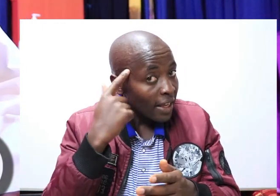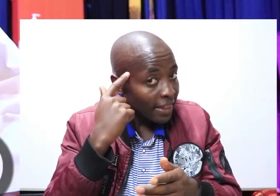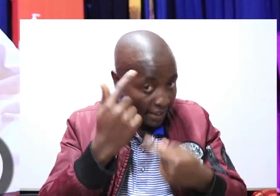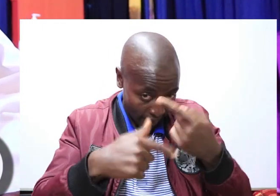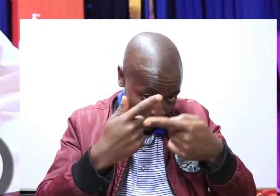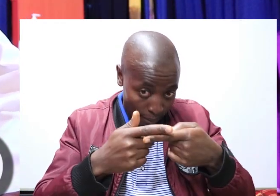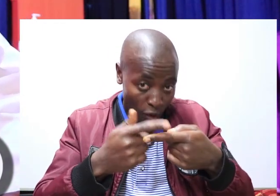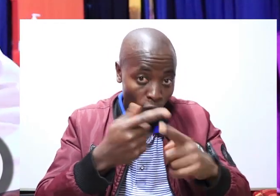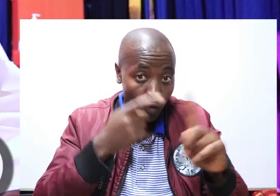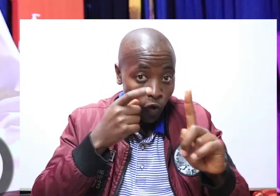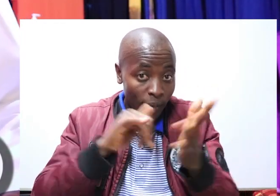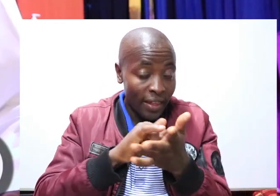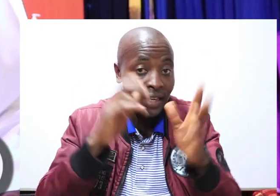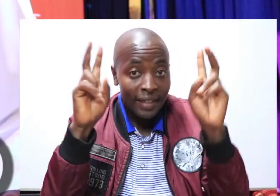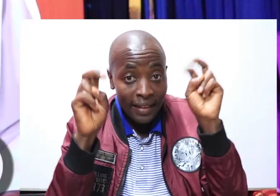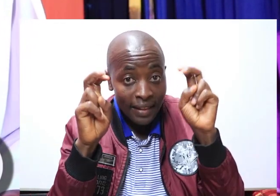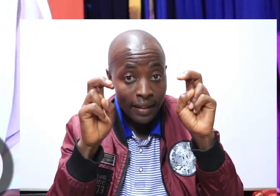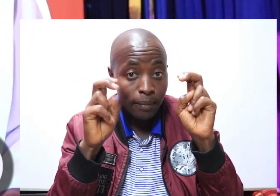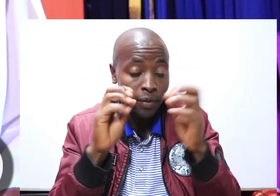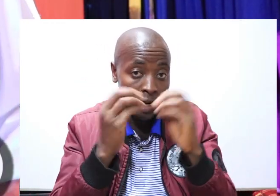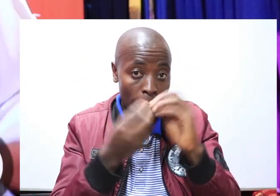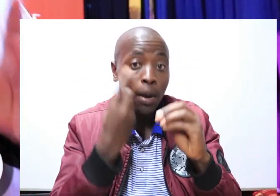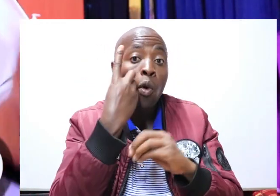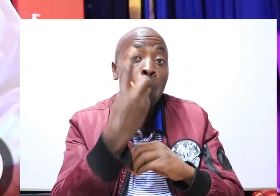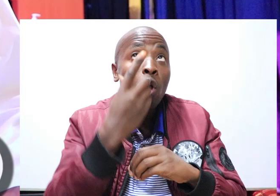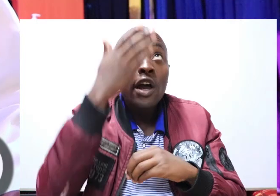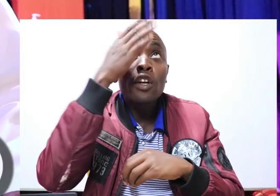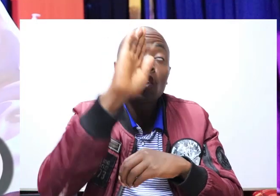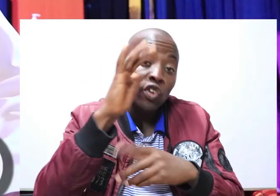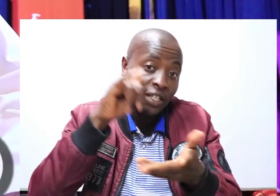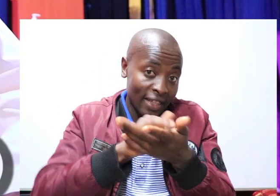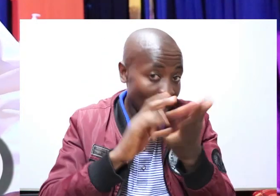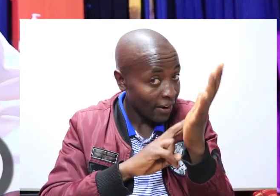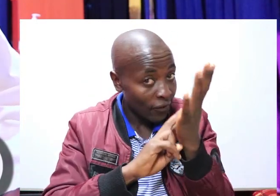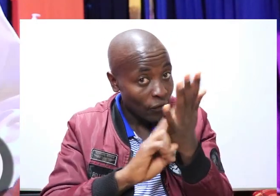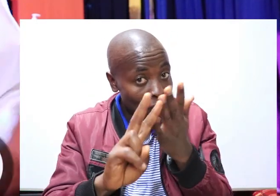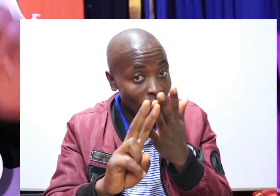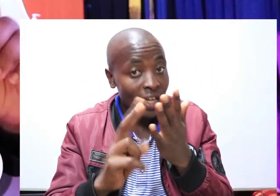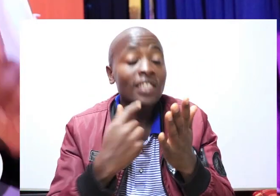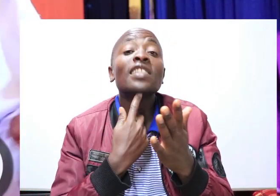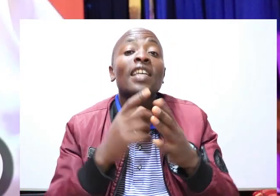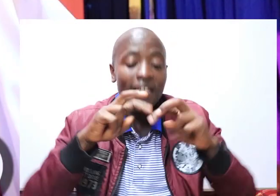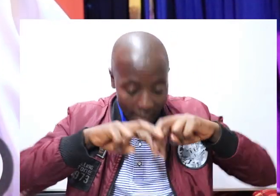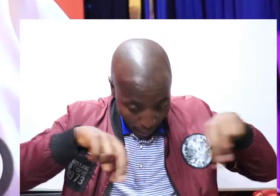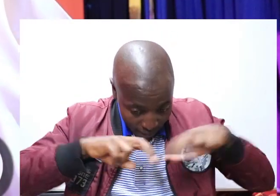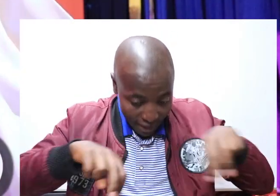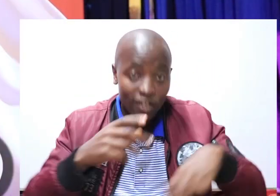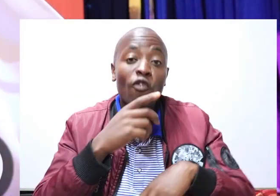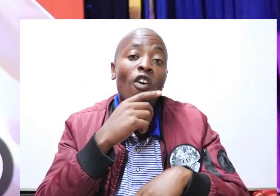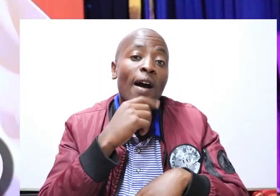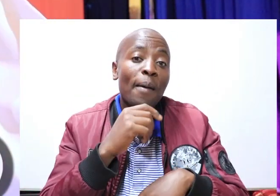that particular theme. One is that God, in that particular verse, said that I am looking for a